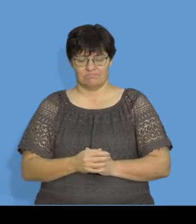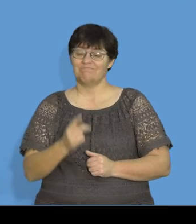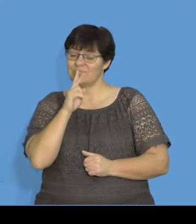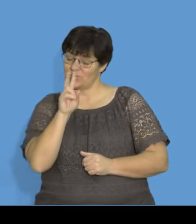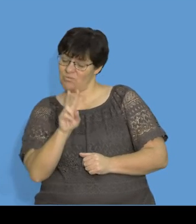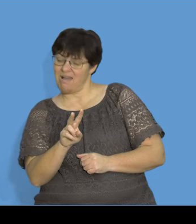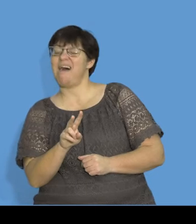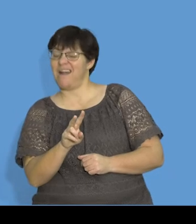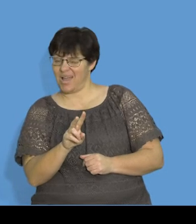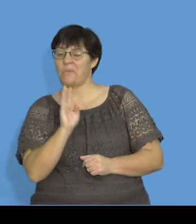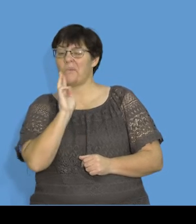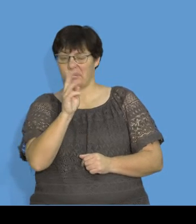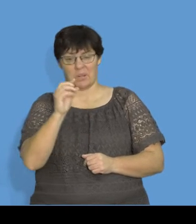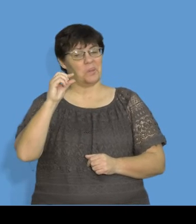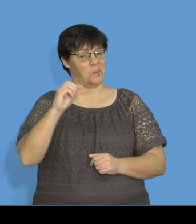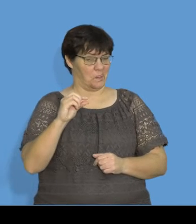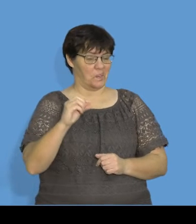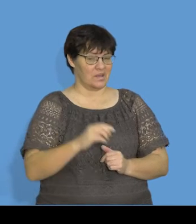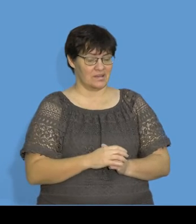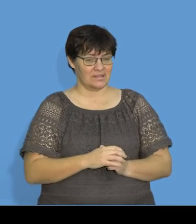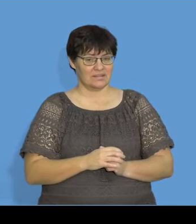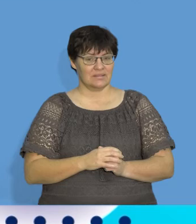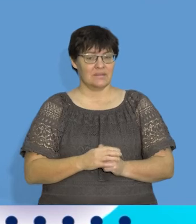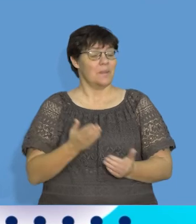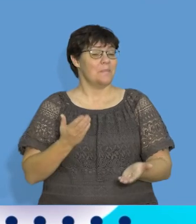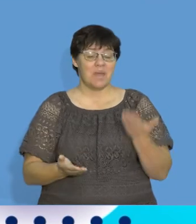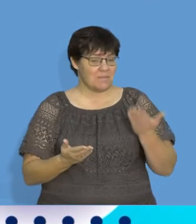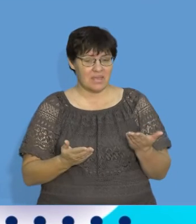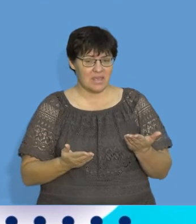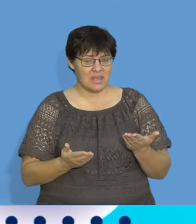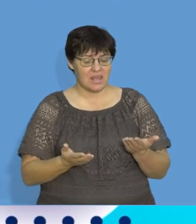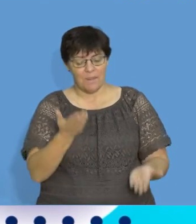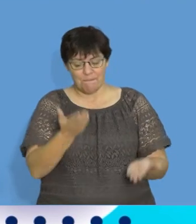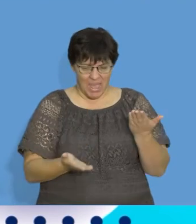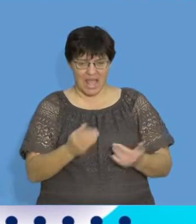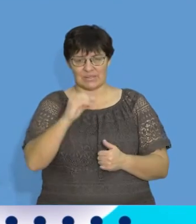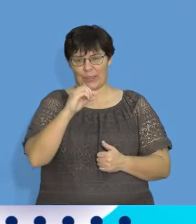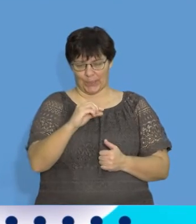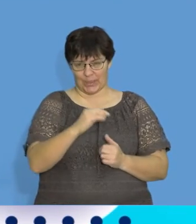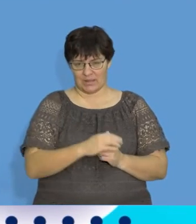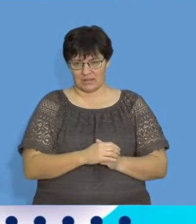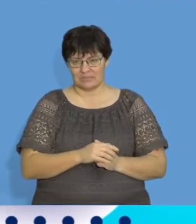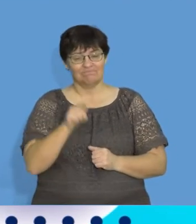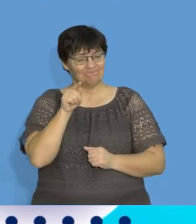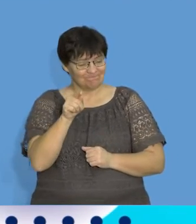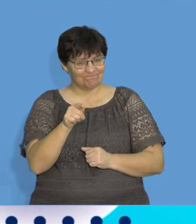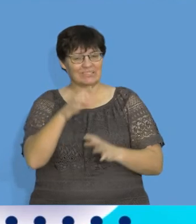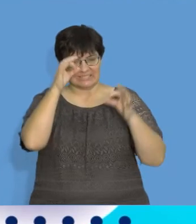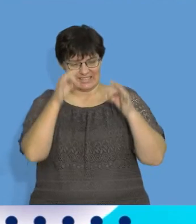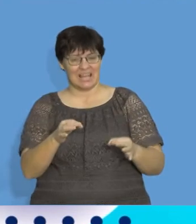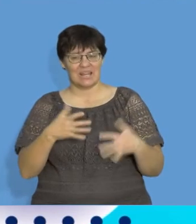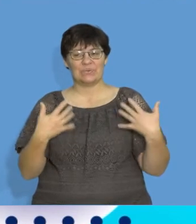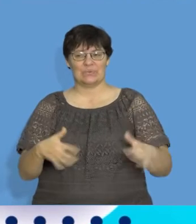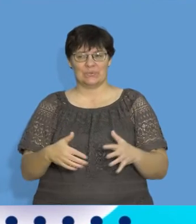And like I said, when I looked at it, I went, oh, it's going to be a small value. Mainly because the mass was so small. Okay, that was the